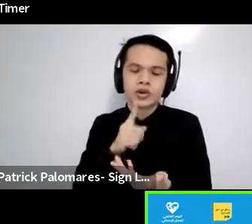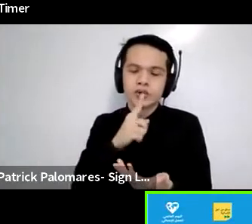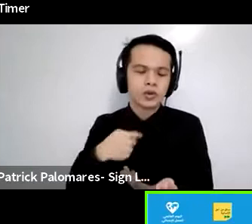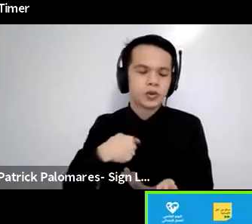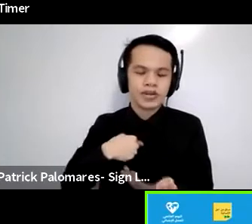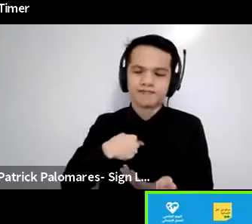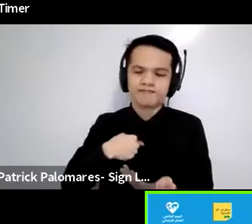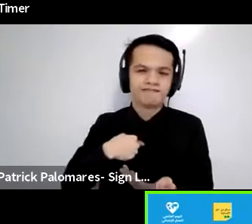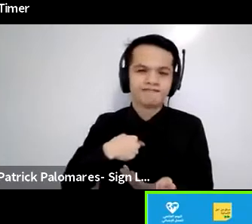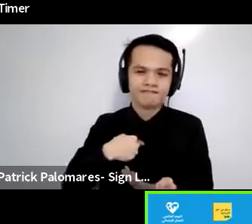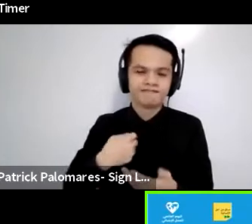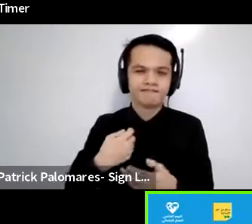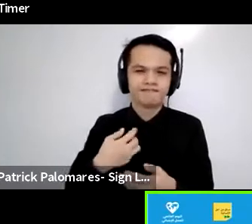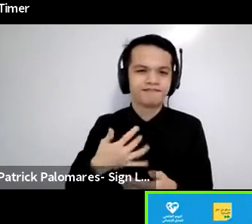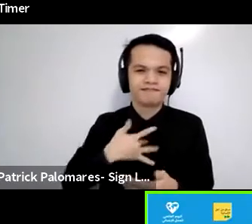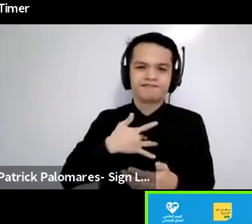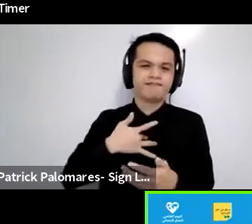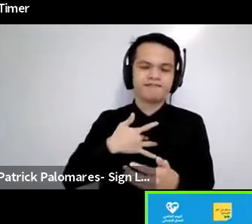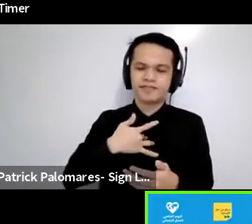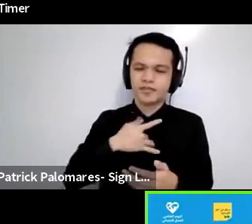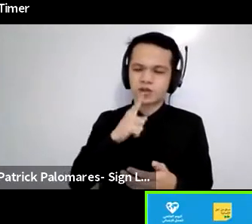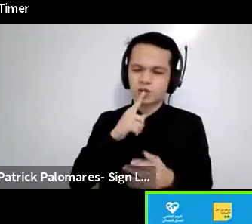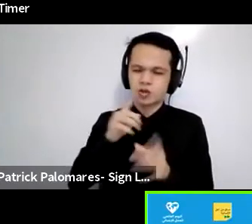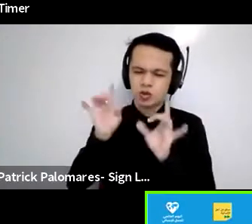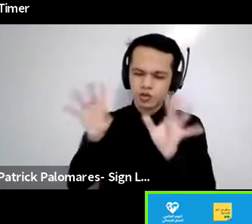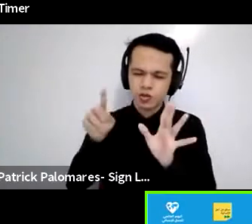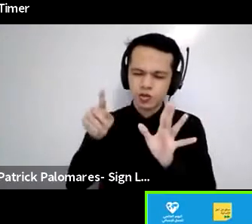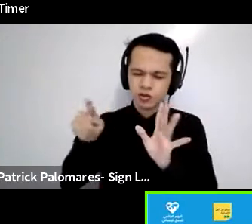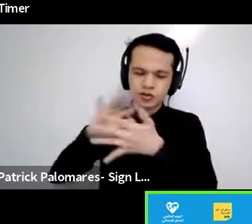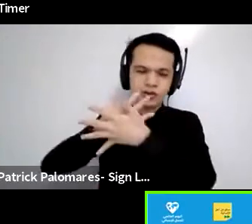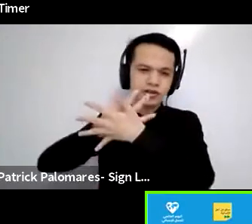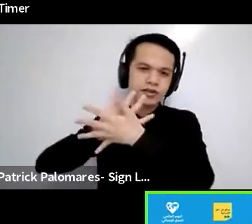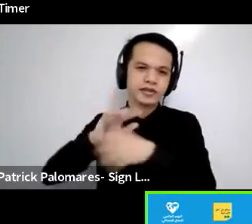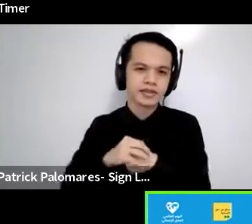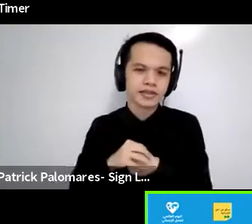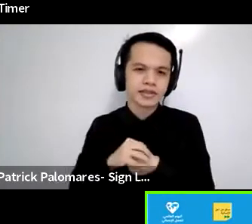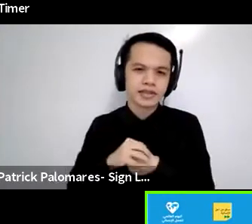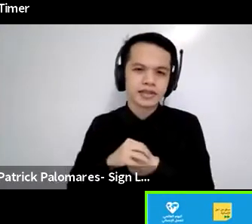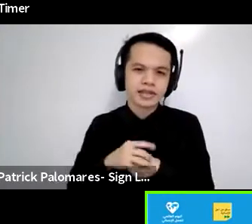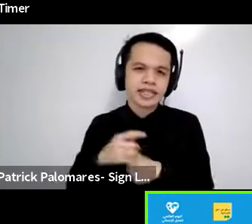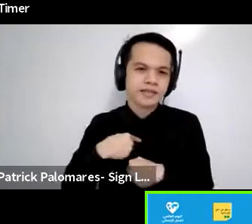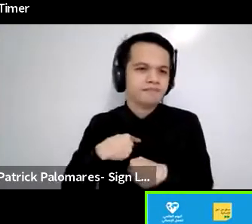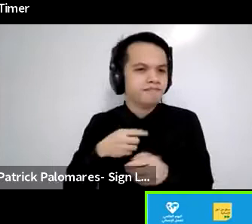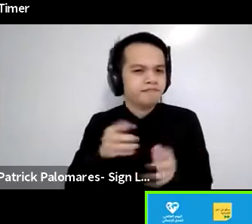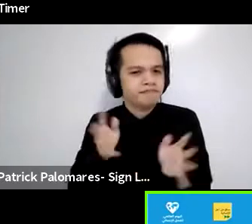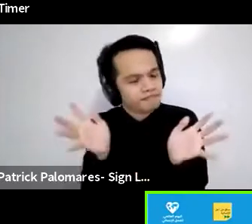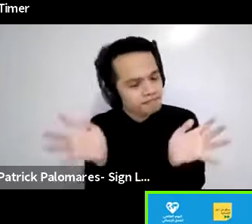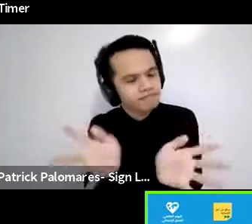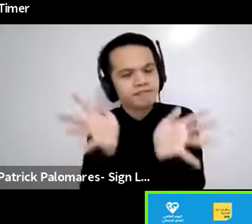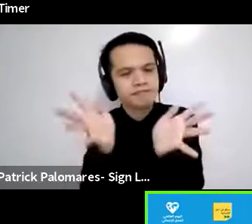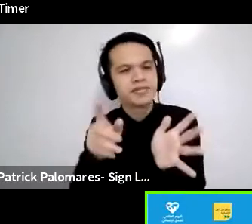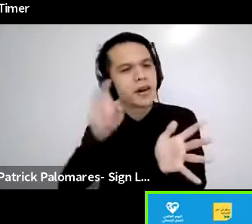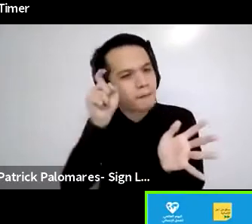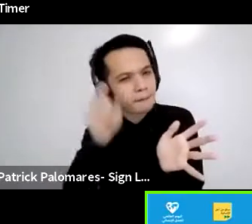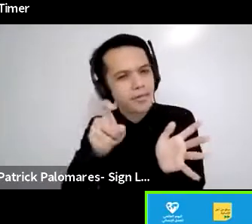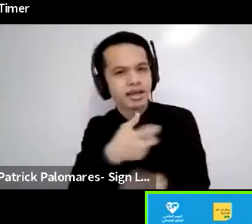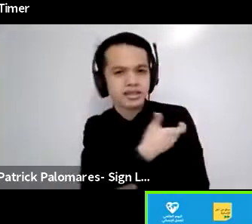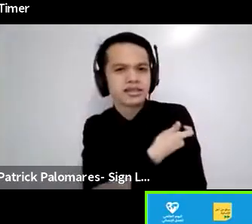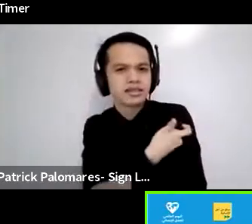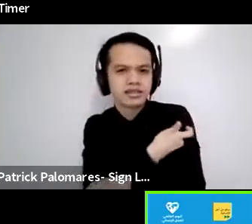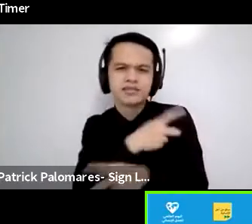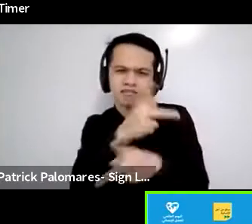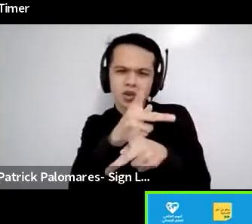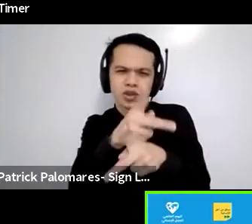the high cost of this pandemic. And so I really urge everybody to get vaccinated and protect yourselves.